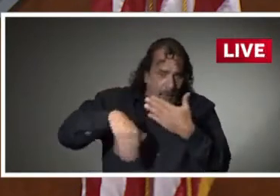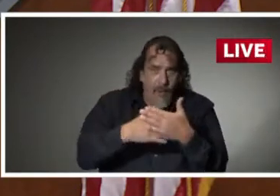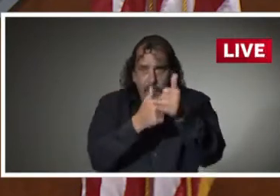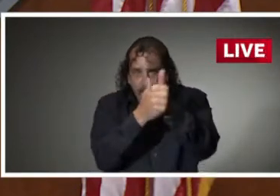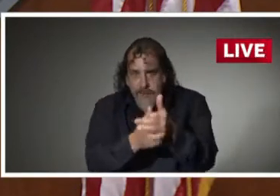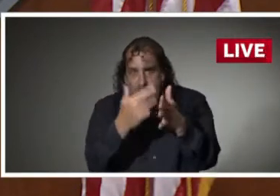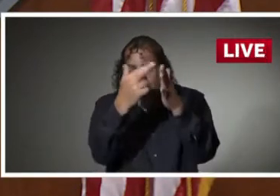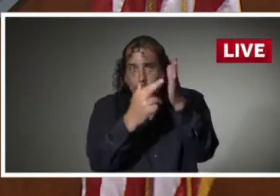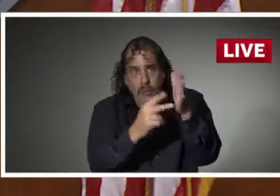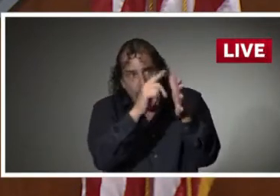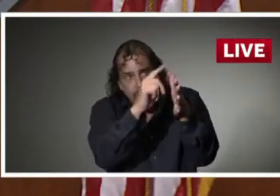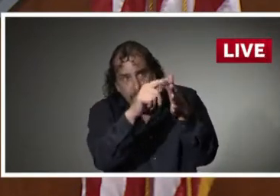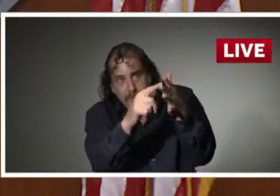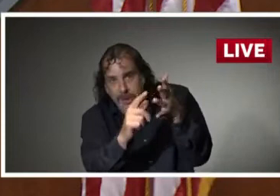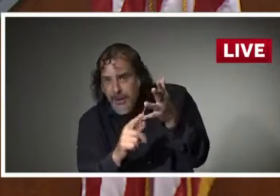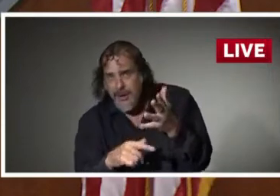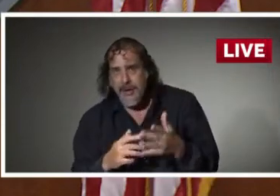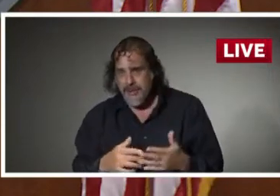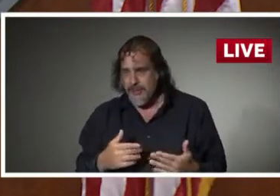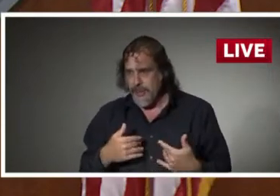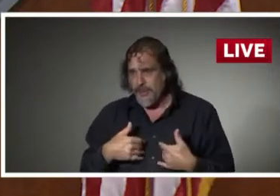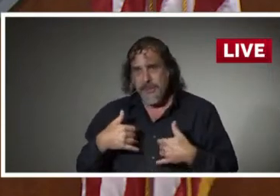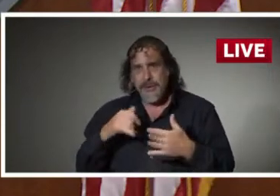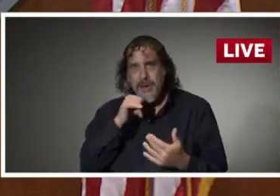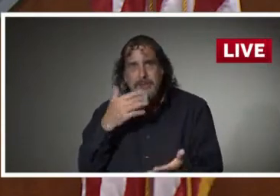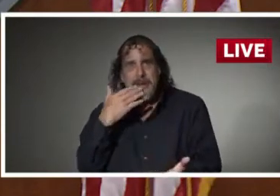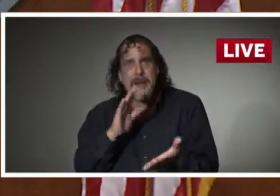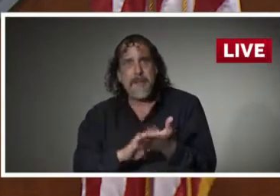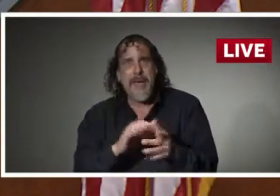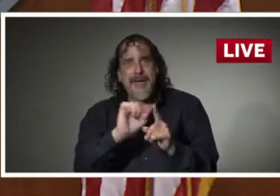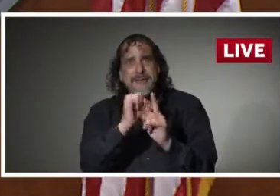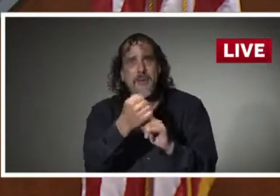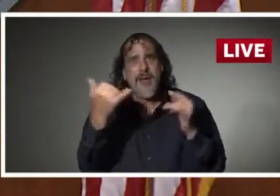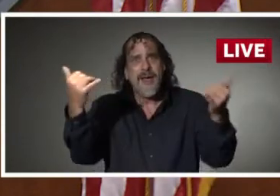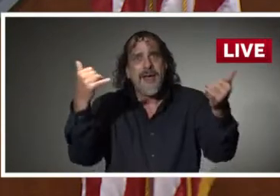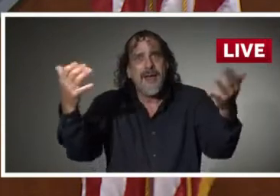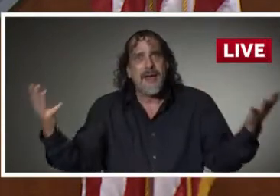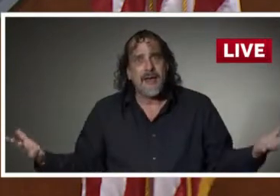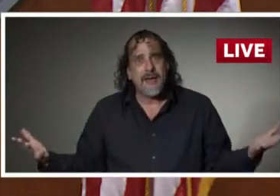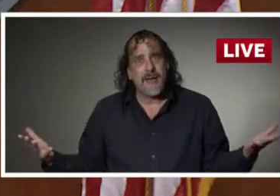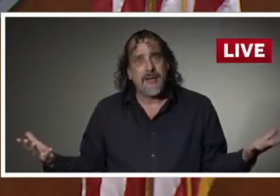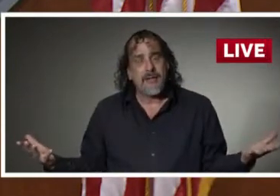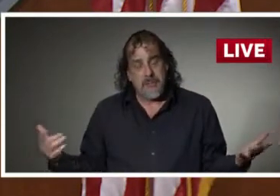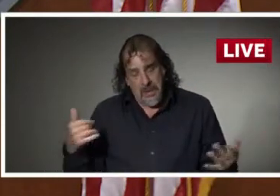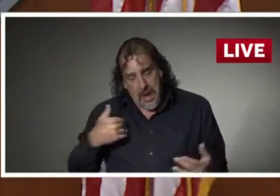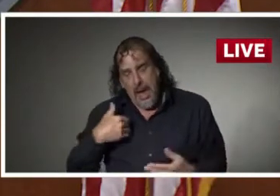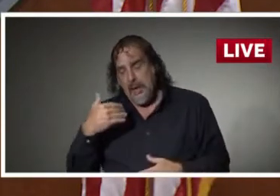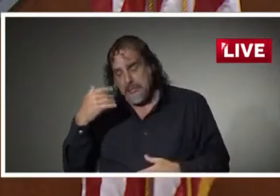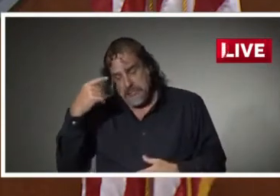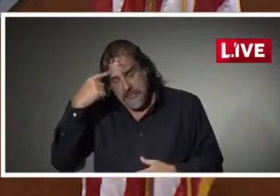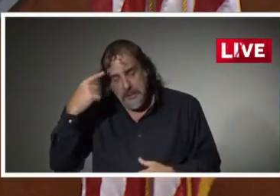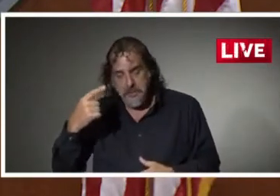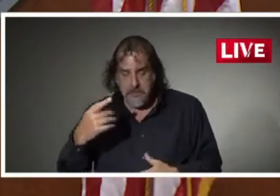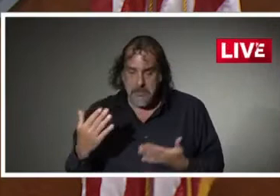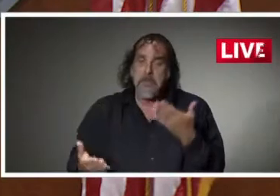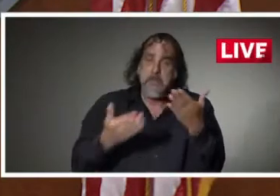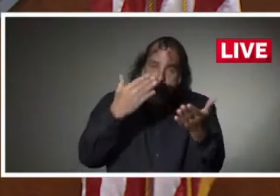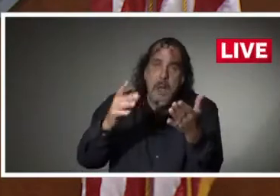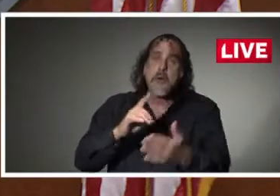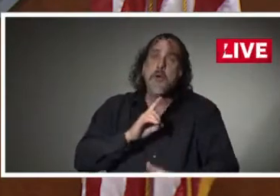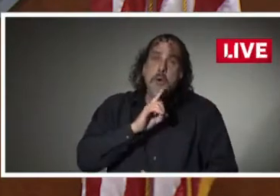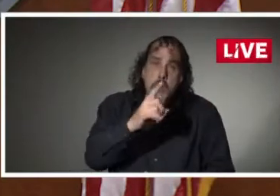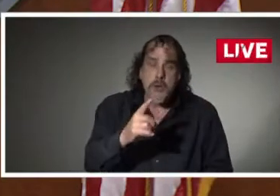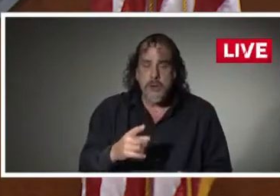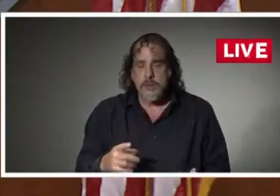guidelines, we would be in a different position today. I do think that it's probably true that there is